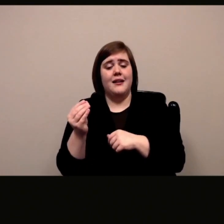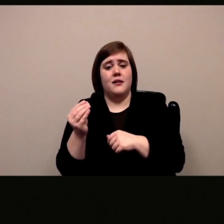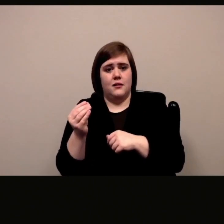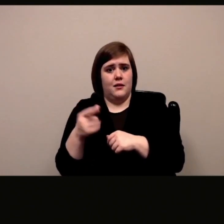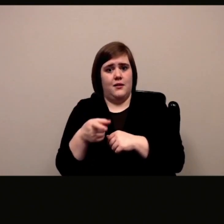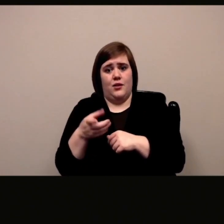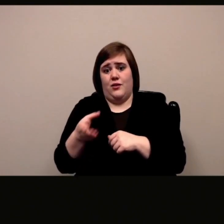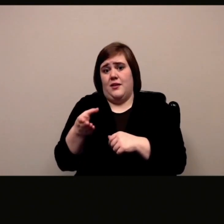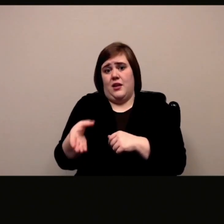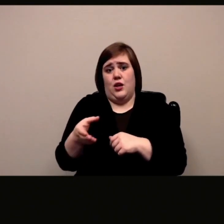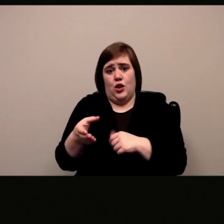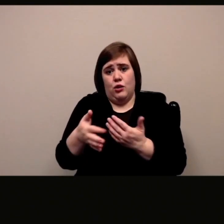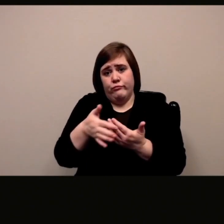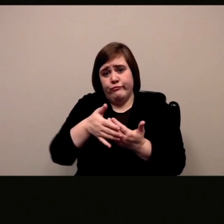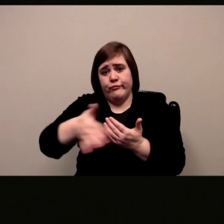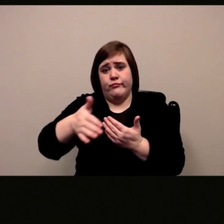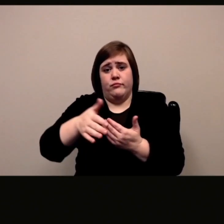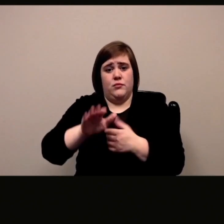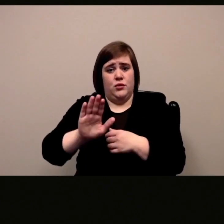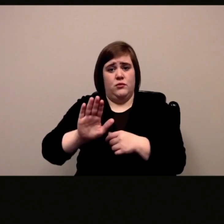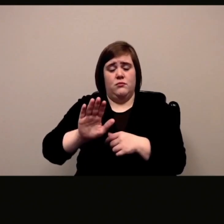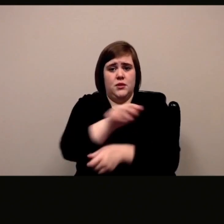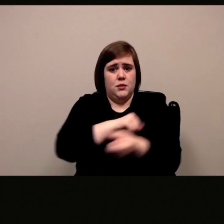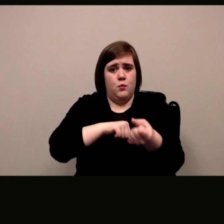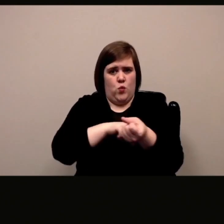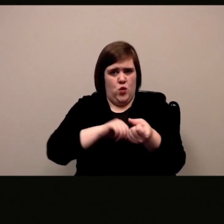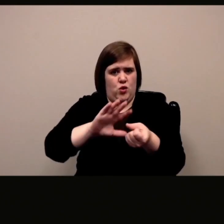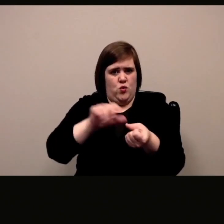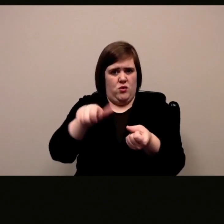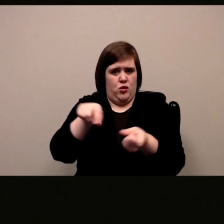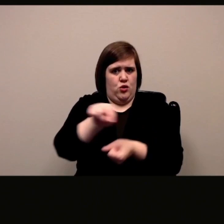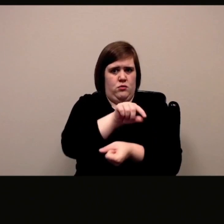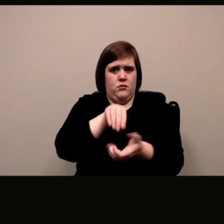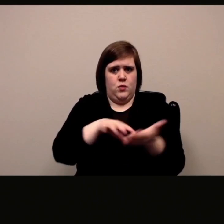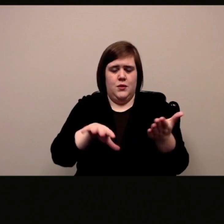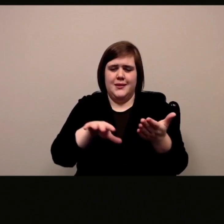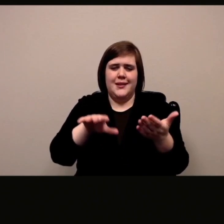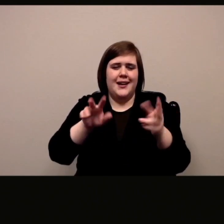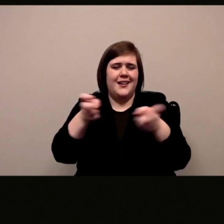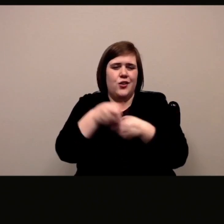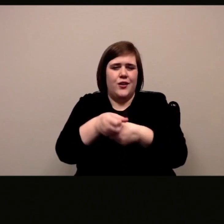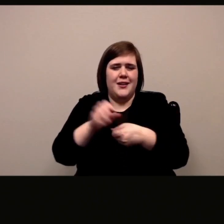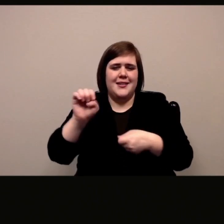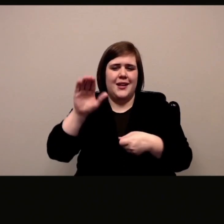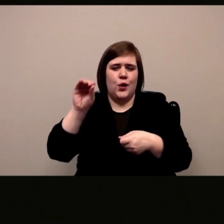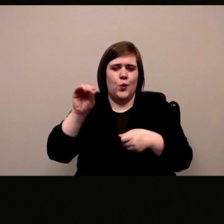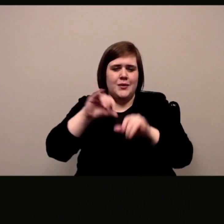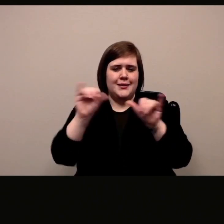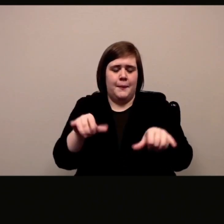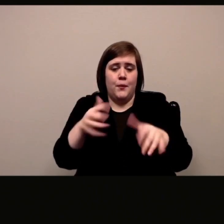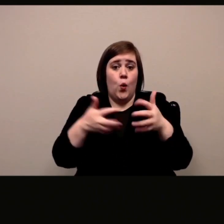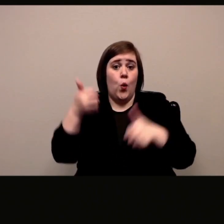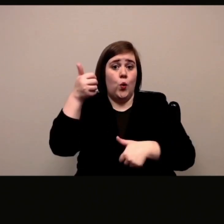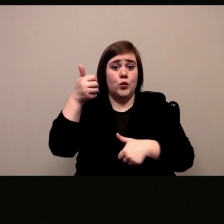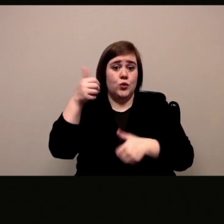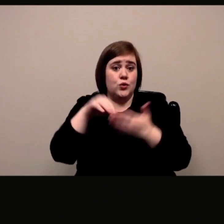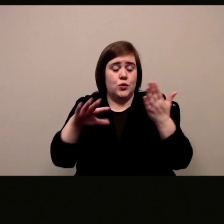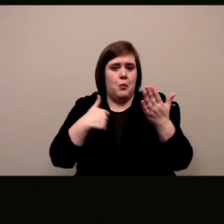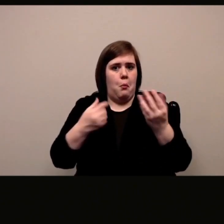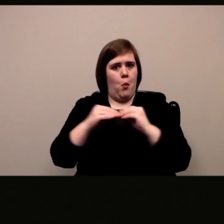there for the rest of your students, and it kind of creates this ecosystem. And sometimes your older students will actually be enthusiastic